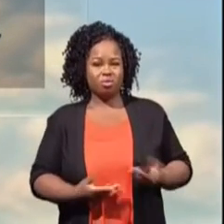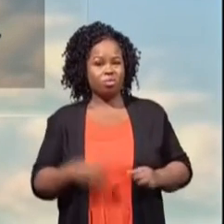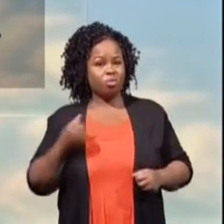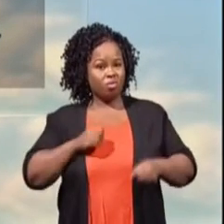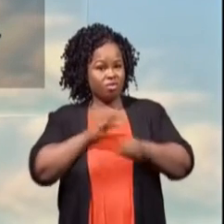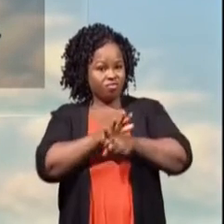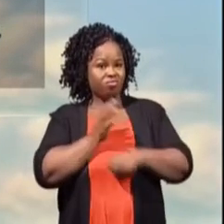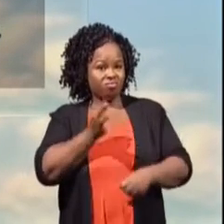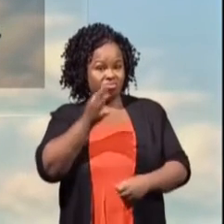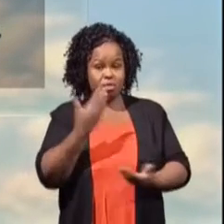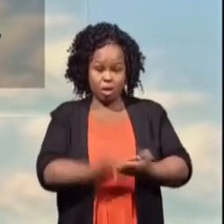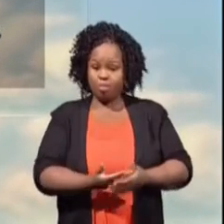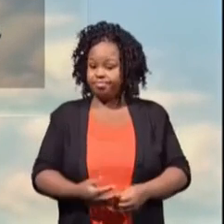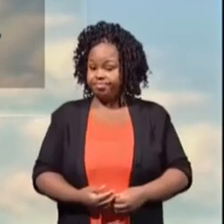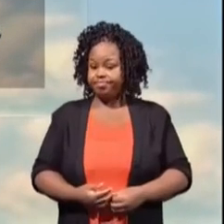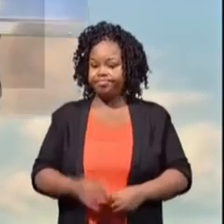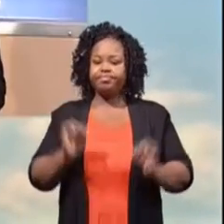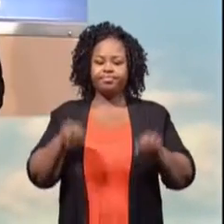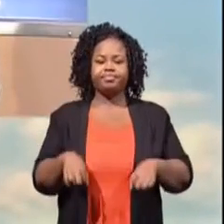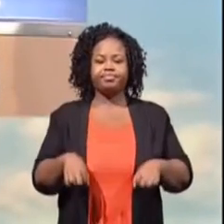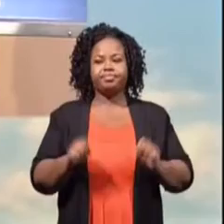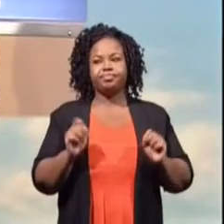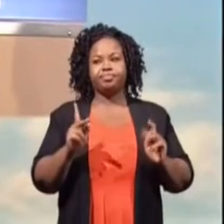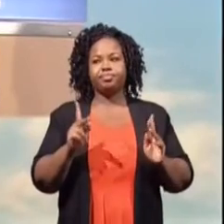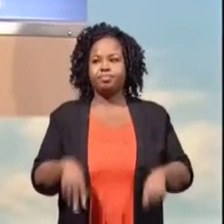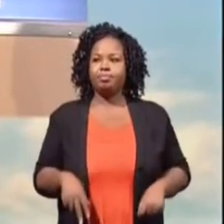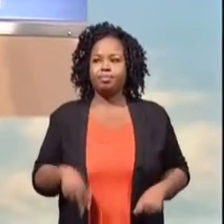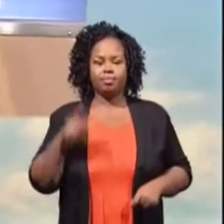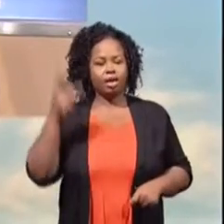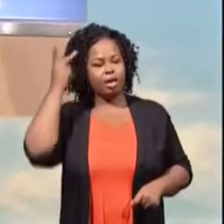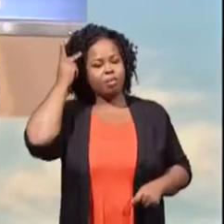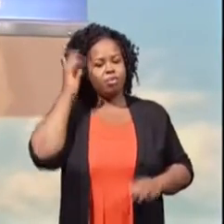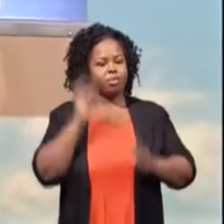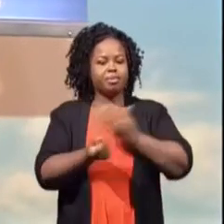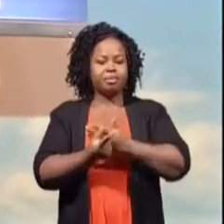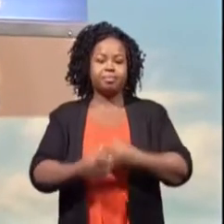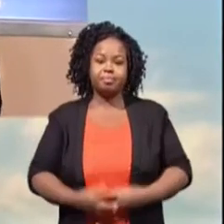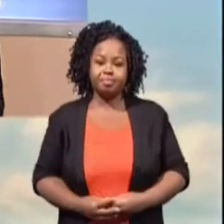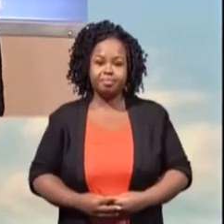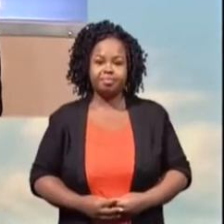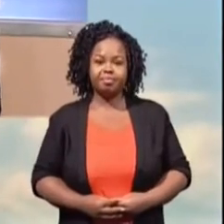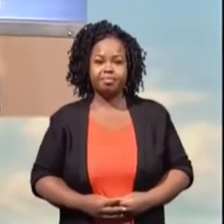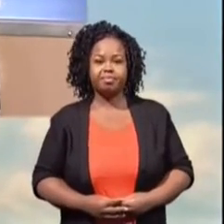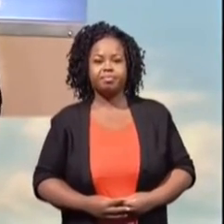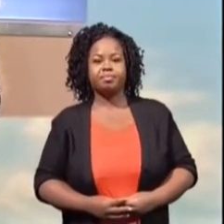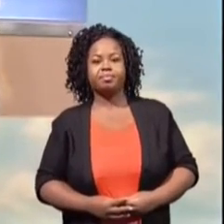ifuture yakho loo nto leyo kubona all right kamo skipho mba what